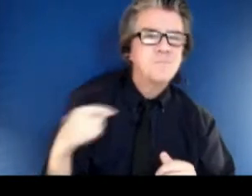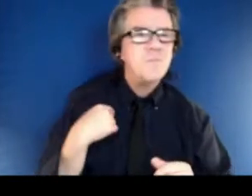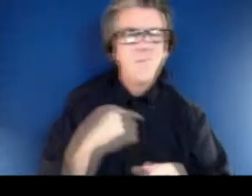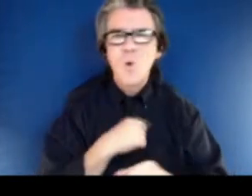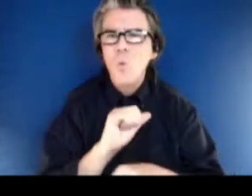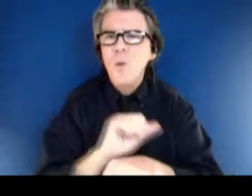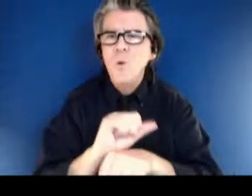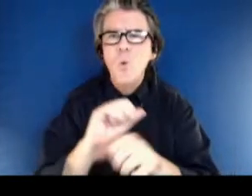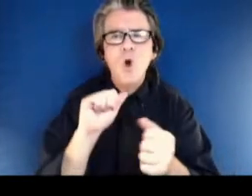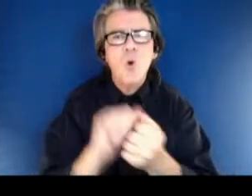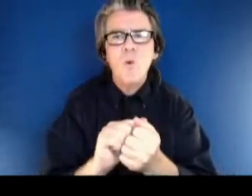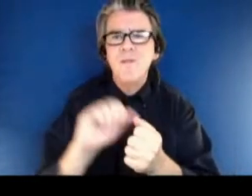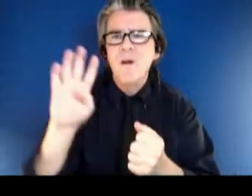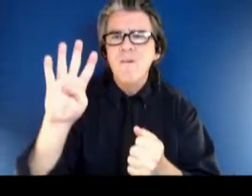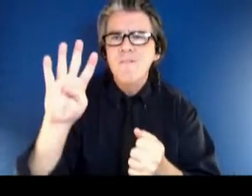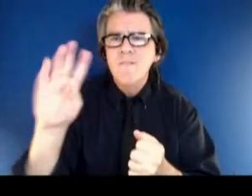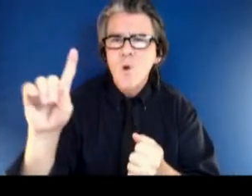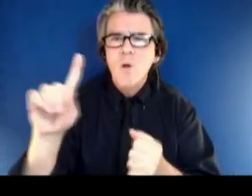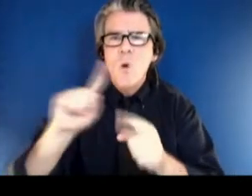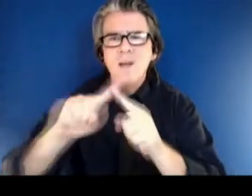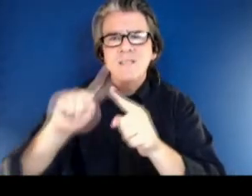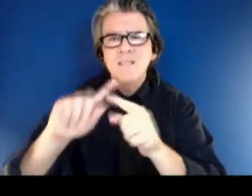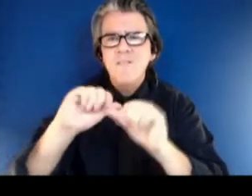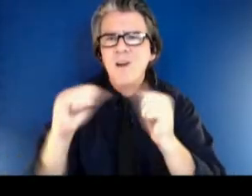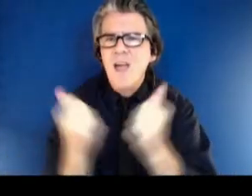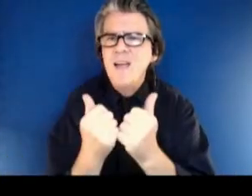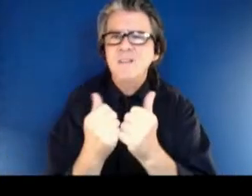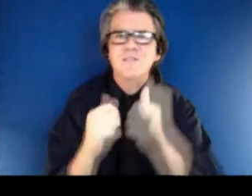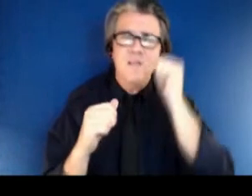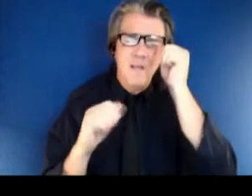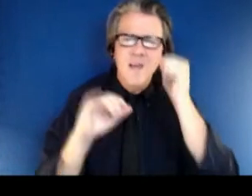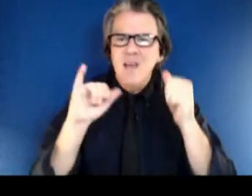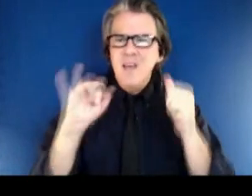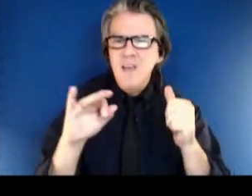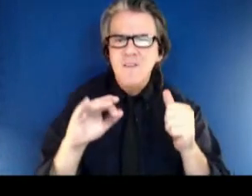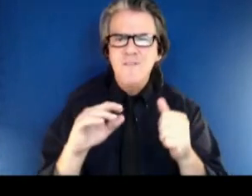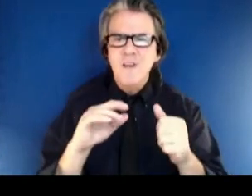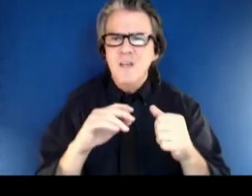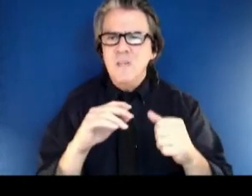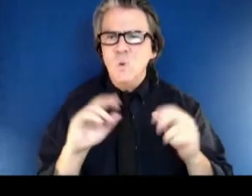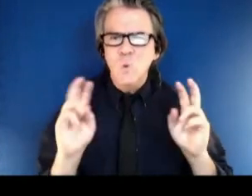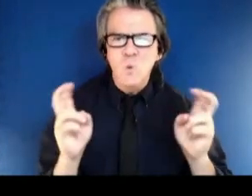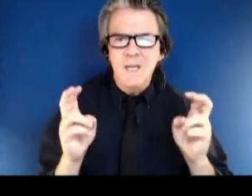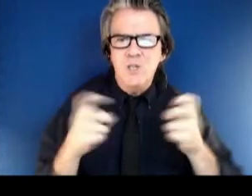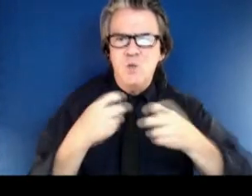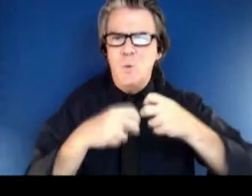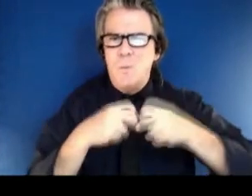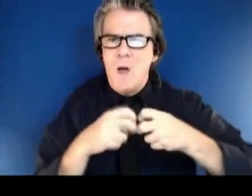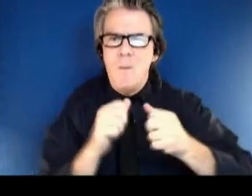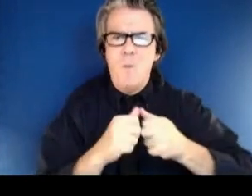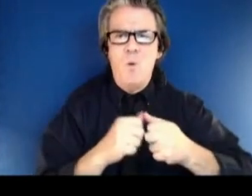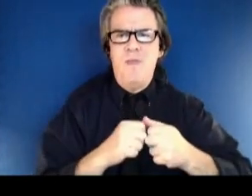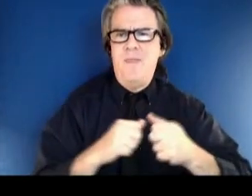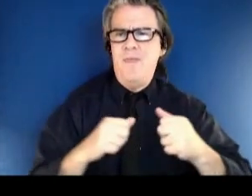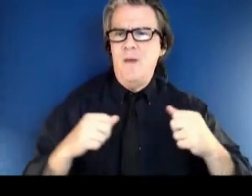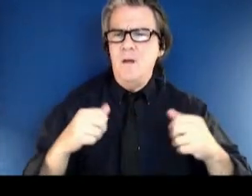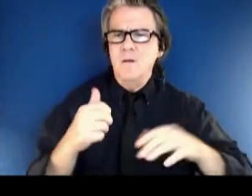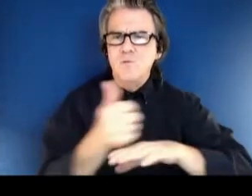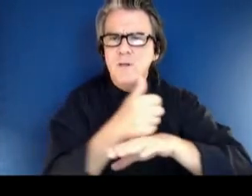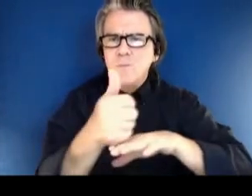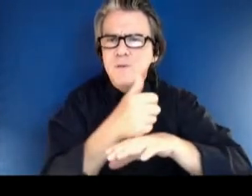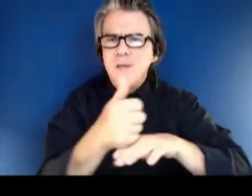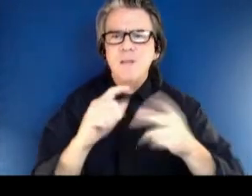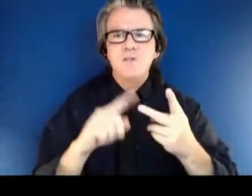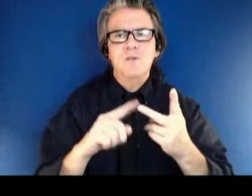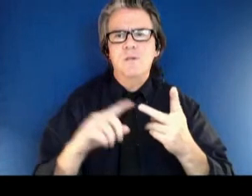customers with medical, accessibility, financial, language, and aging needs. Specifically through our partnership with